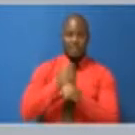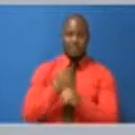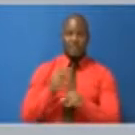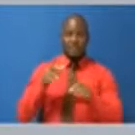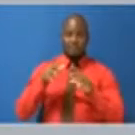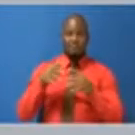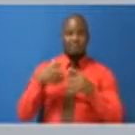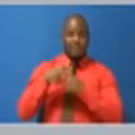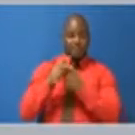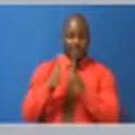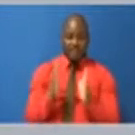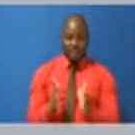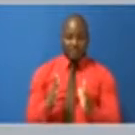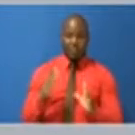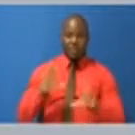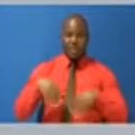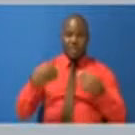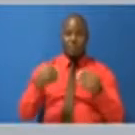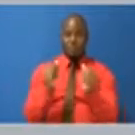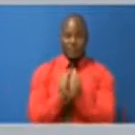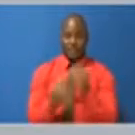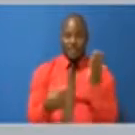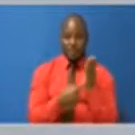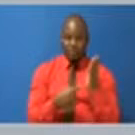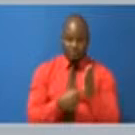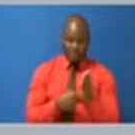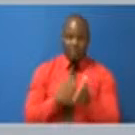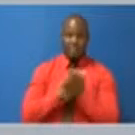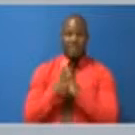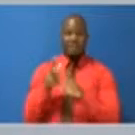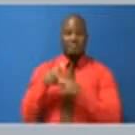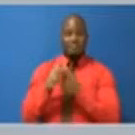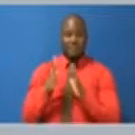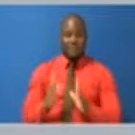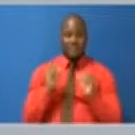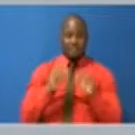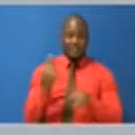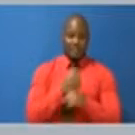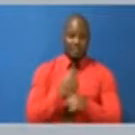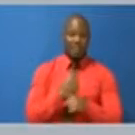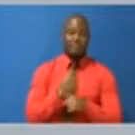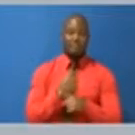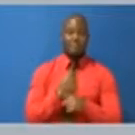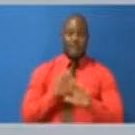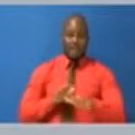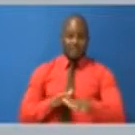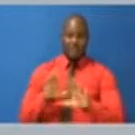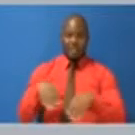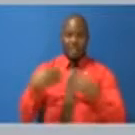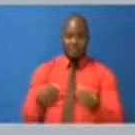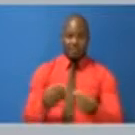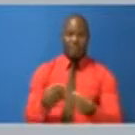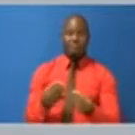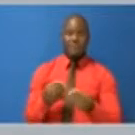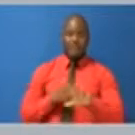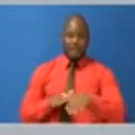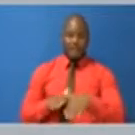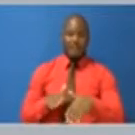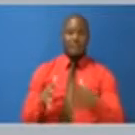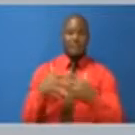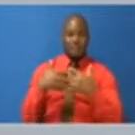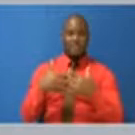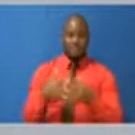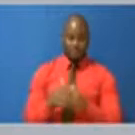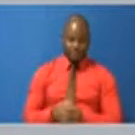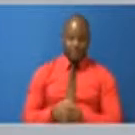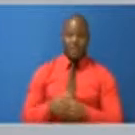a mechanic we release you with the tools for being a mechanic if you train as a trainer we reduce you with a trailing machine